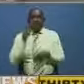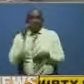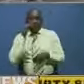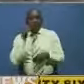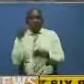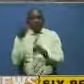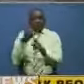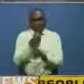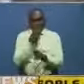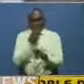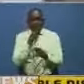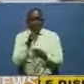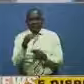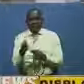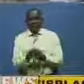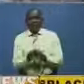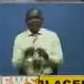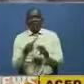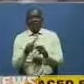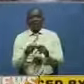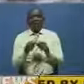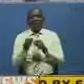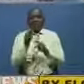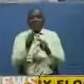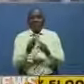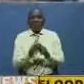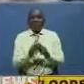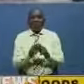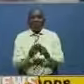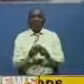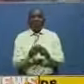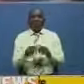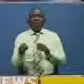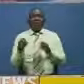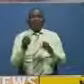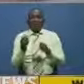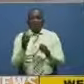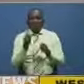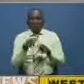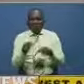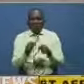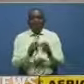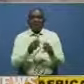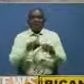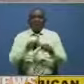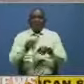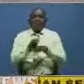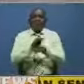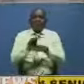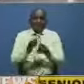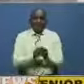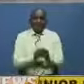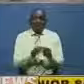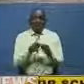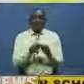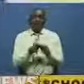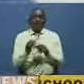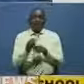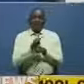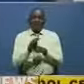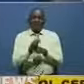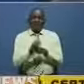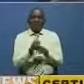ago. So, to keep body and soul together, they pitched camp to begin business. But trading became